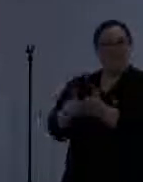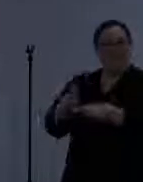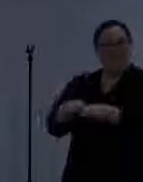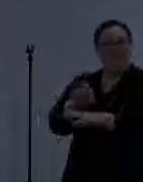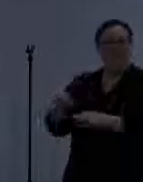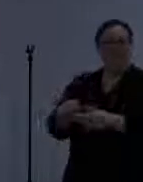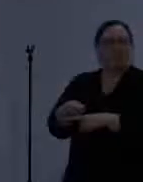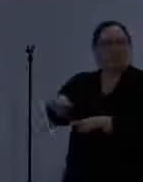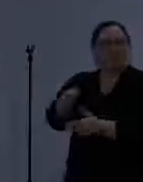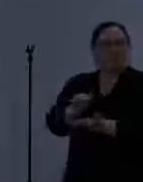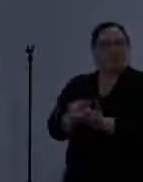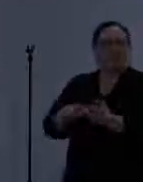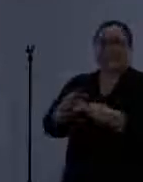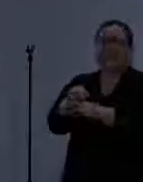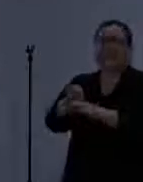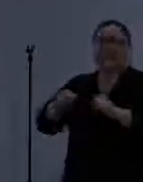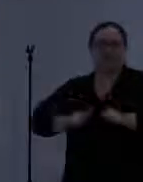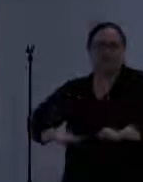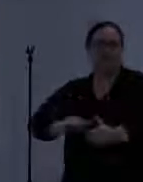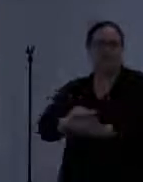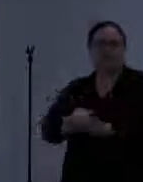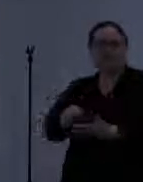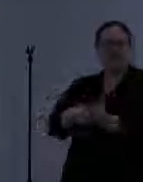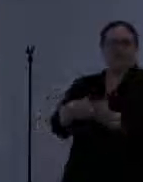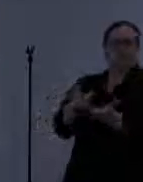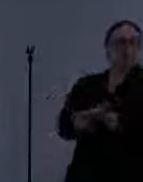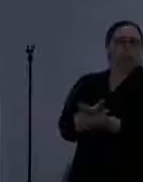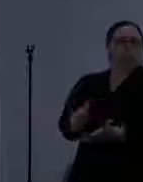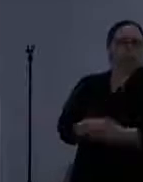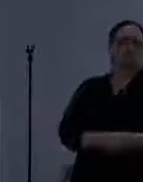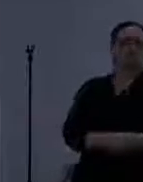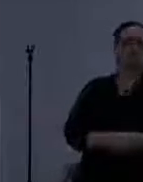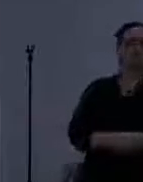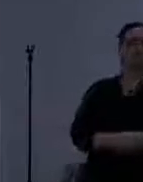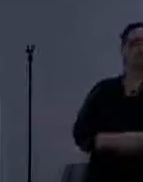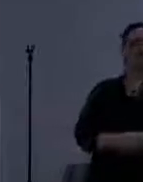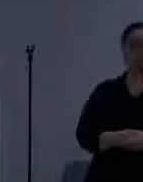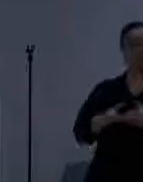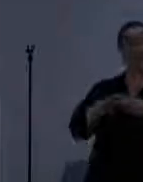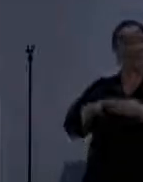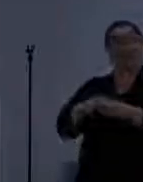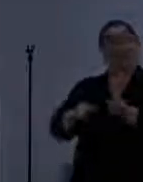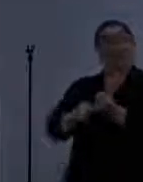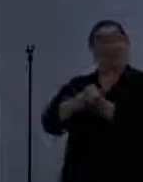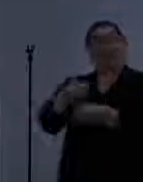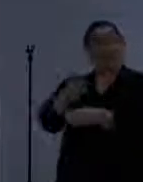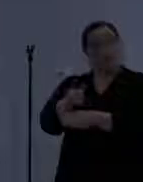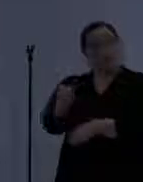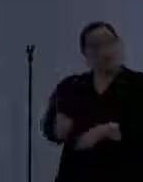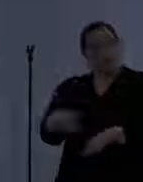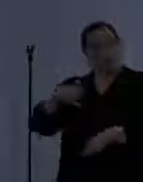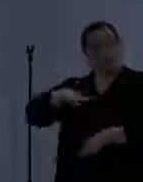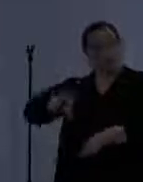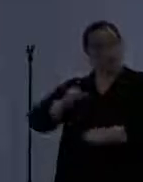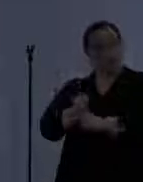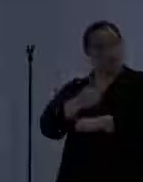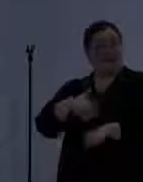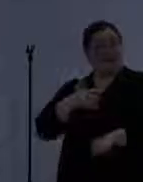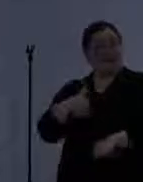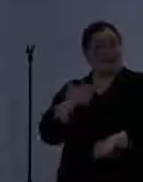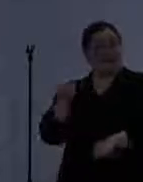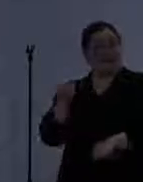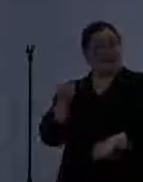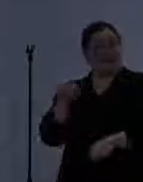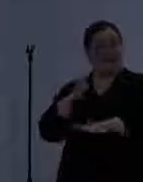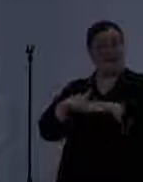Support workers, if a support worker wanted to make a complaint about a provider or provide intelligence to the